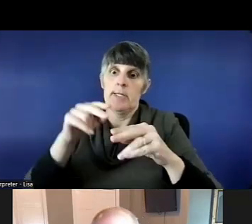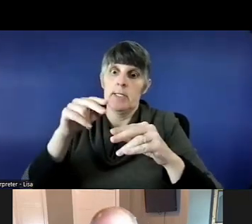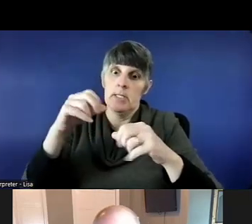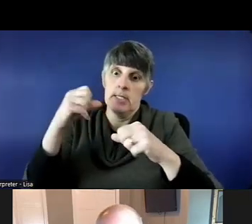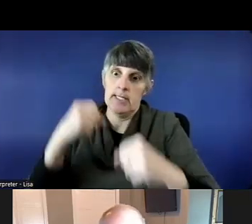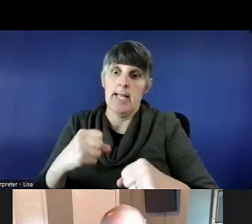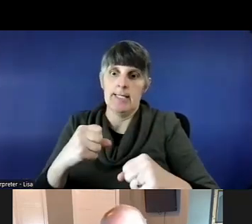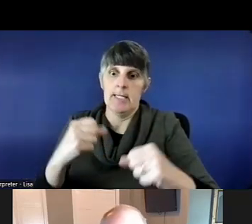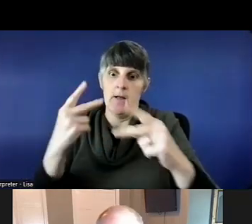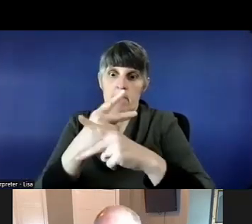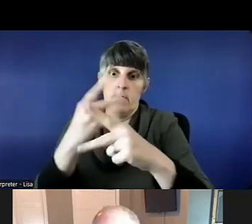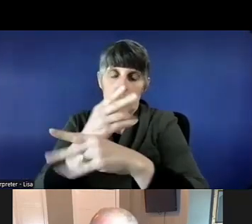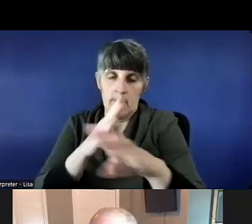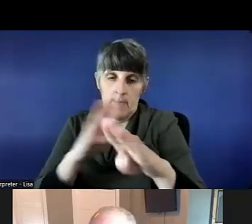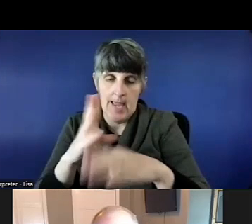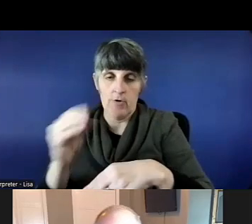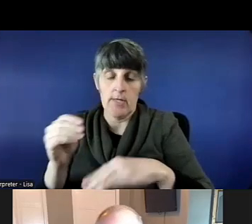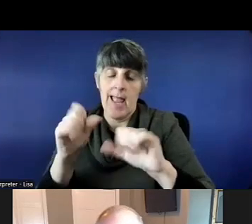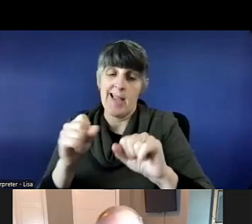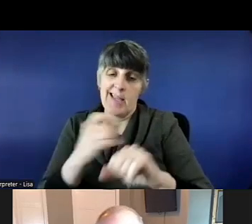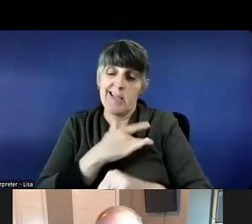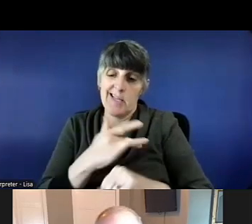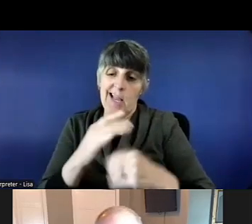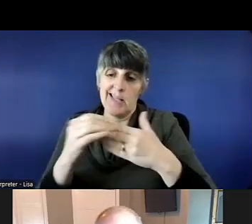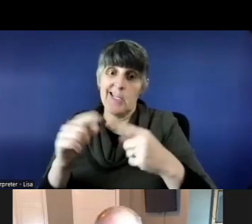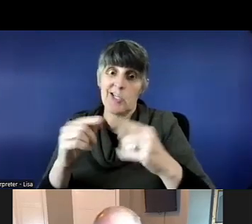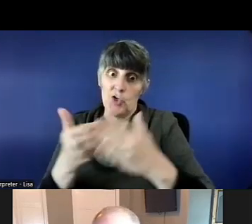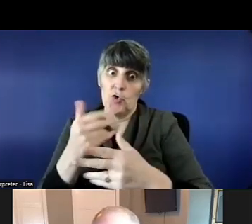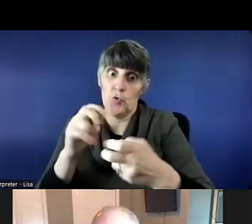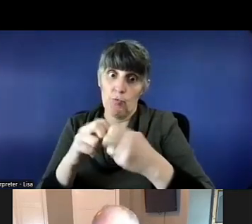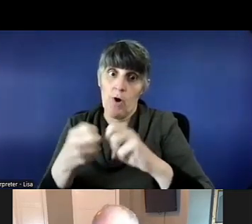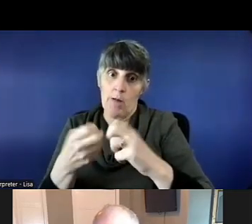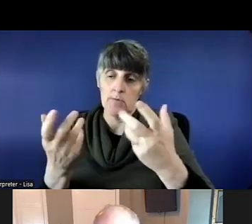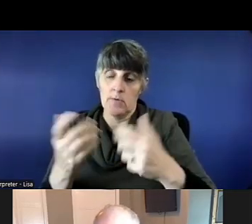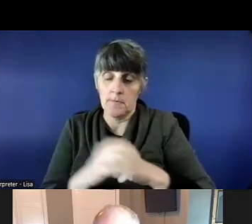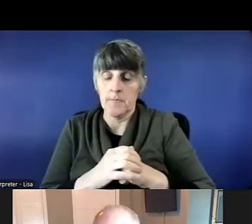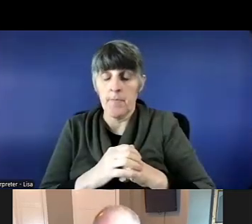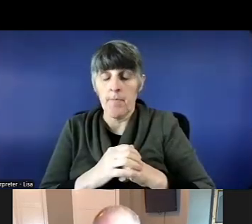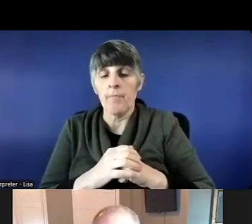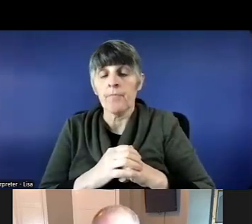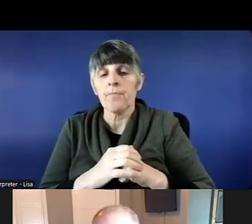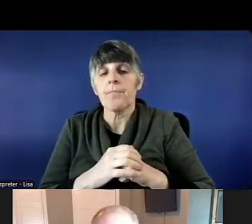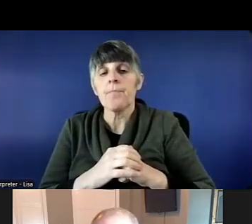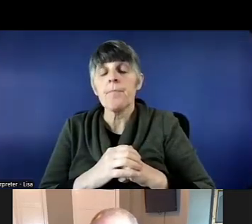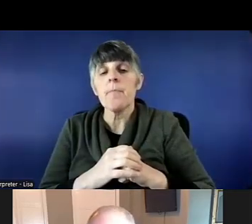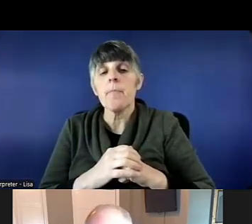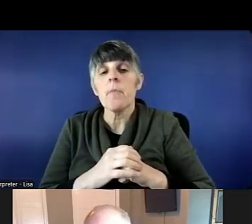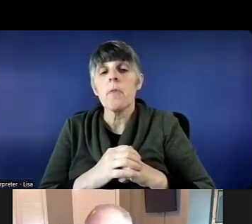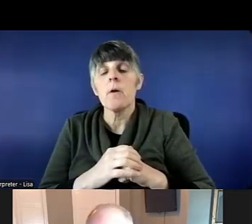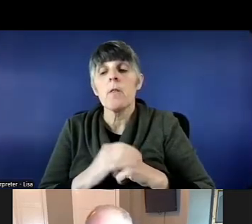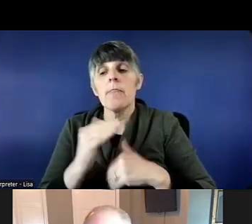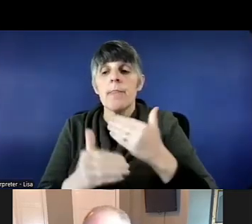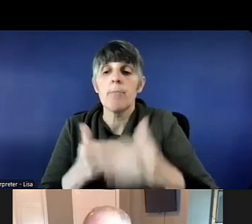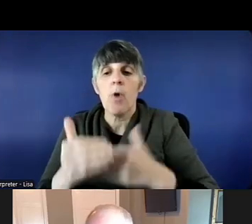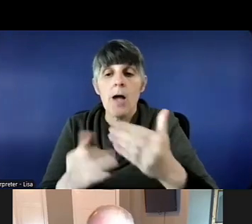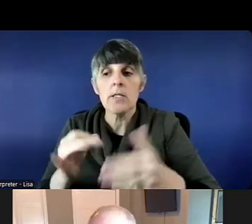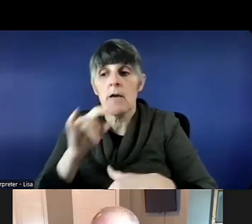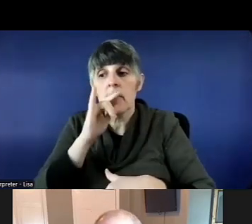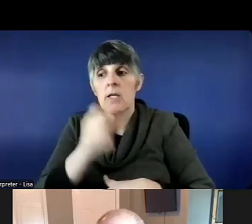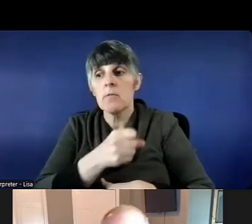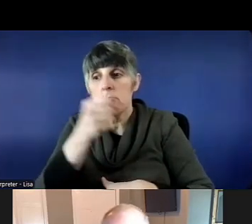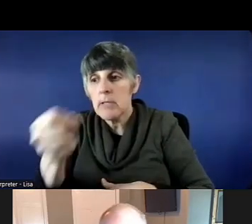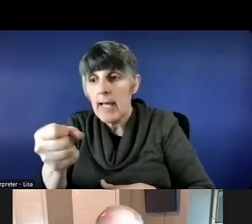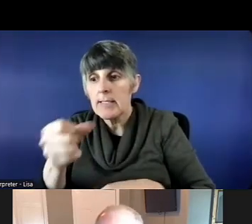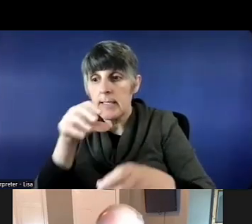existing behaviors and can often lead to new problem behaviors. So the process of kids being